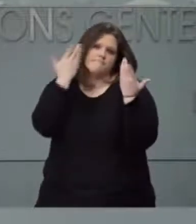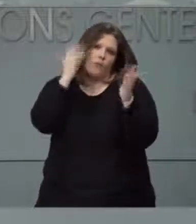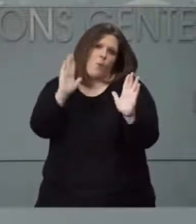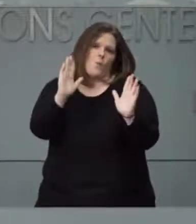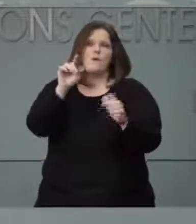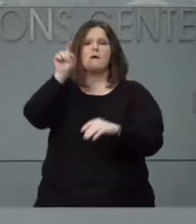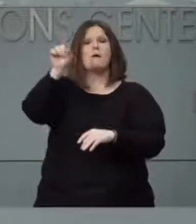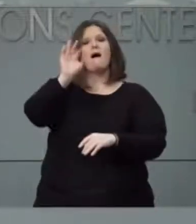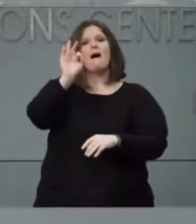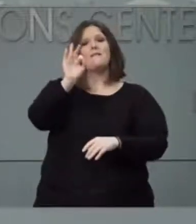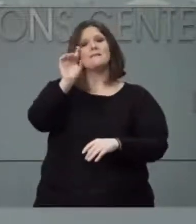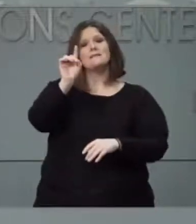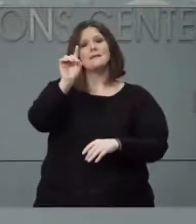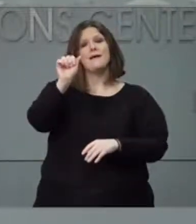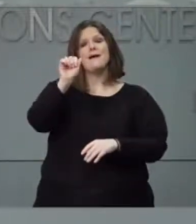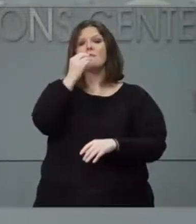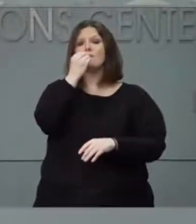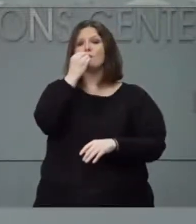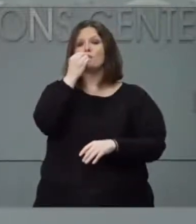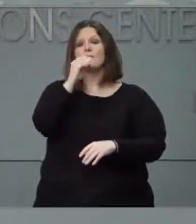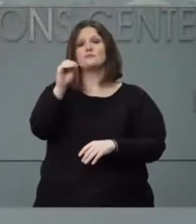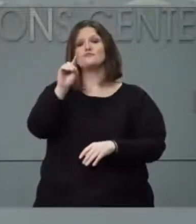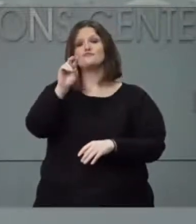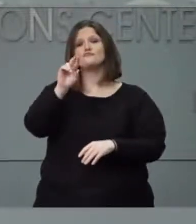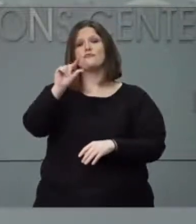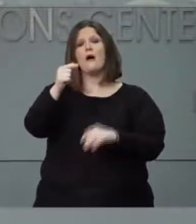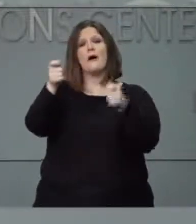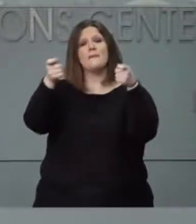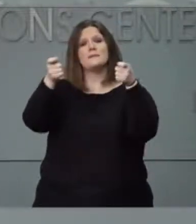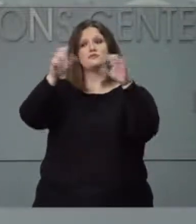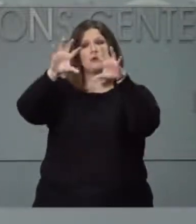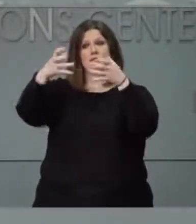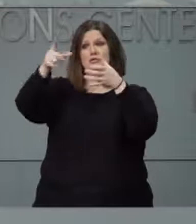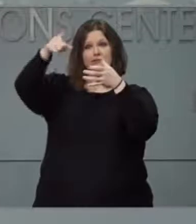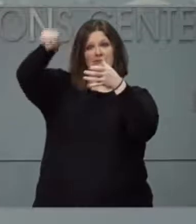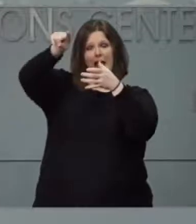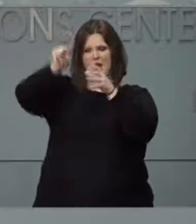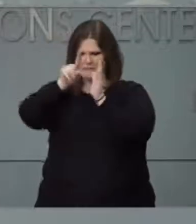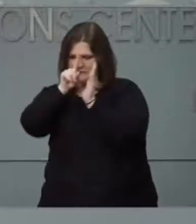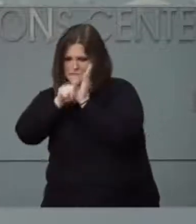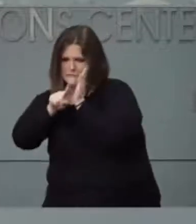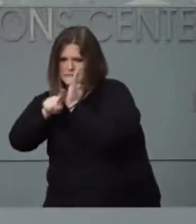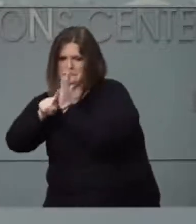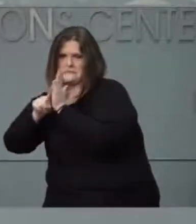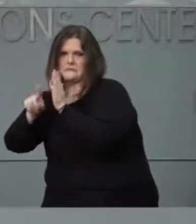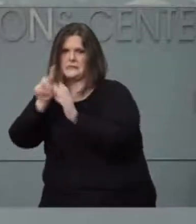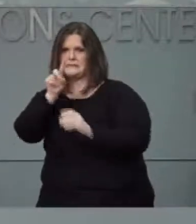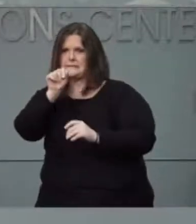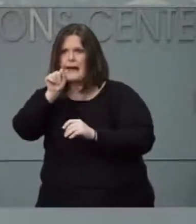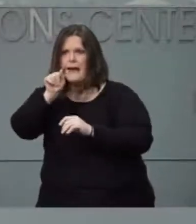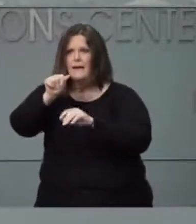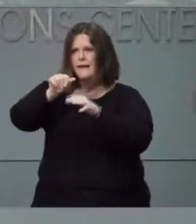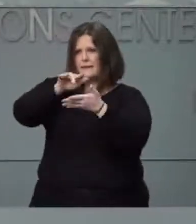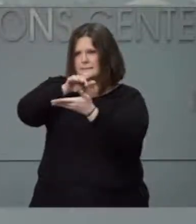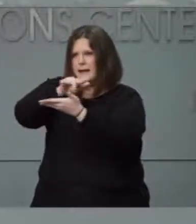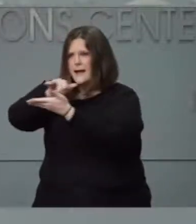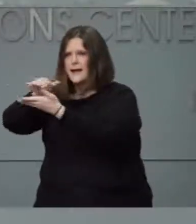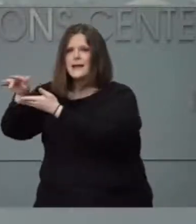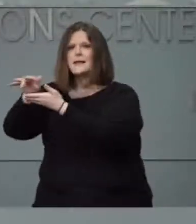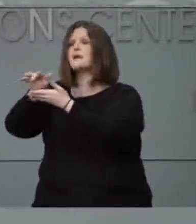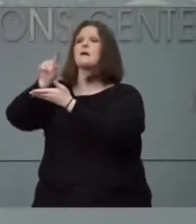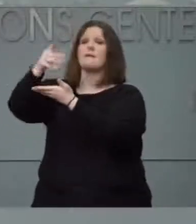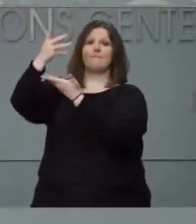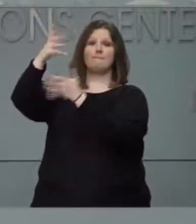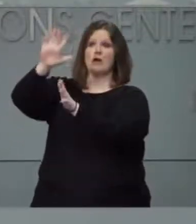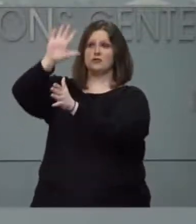its good, thoughtful work on reviewing the data. That data will then go in front of the independent advisory board